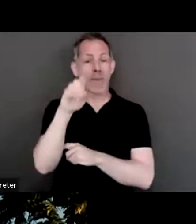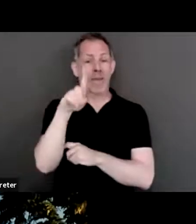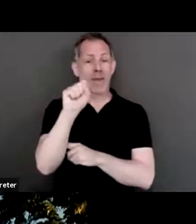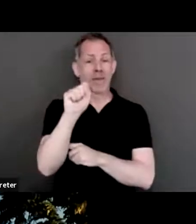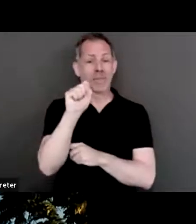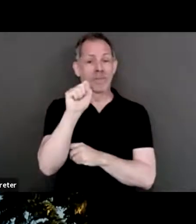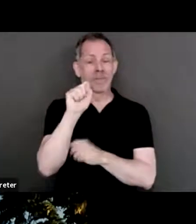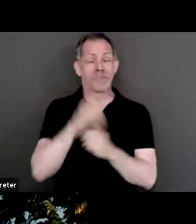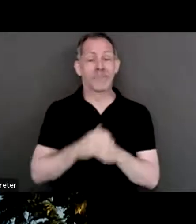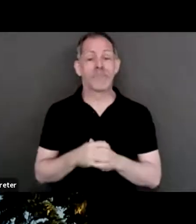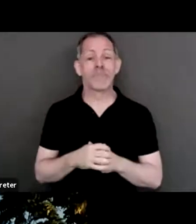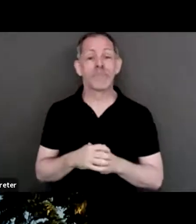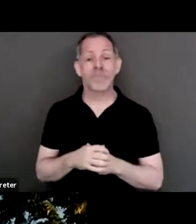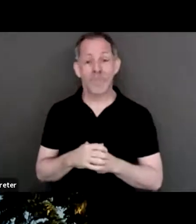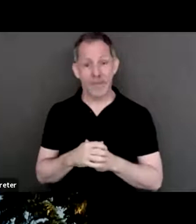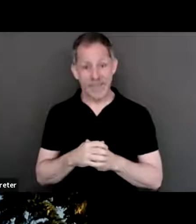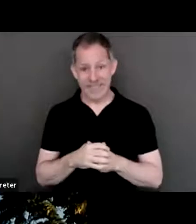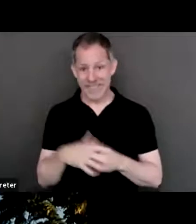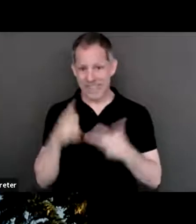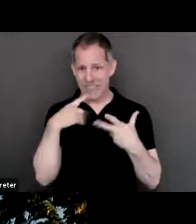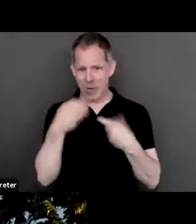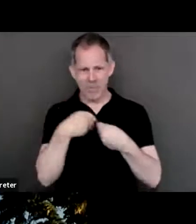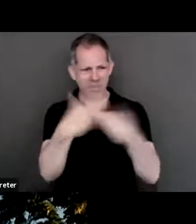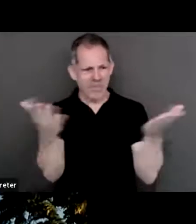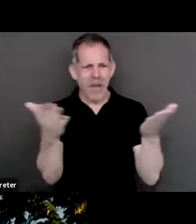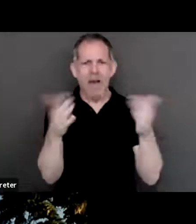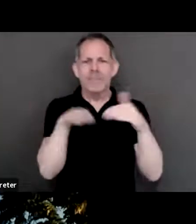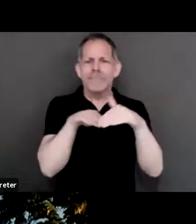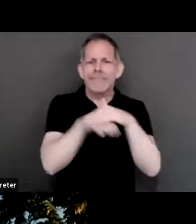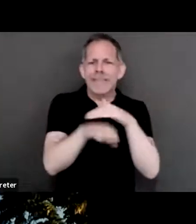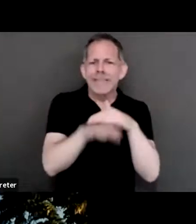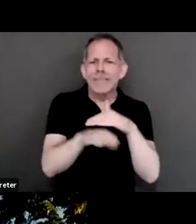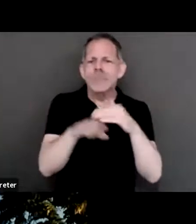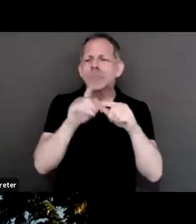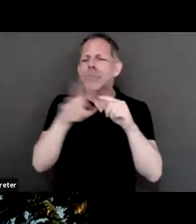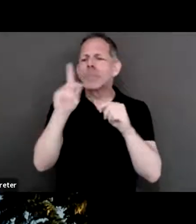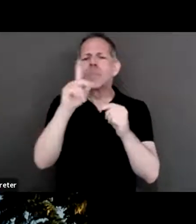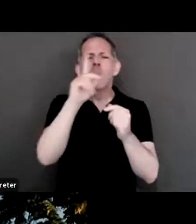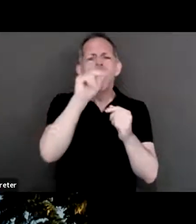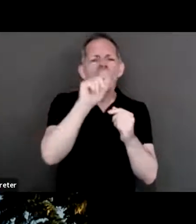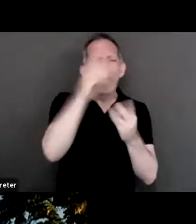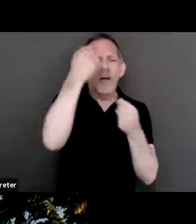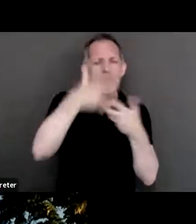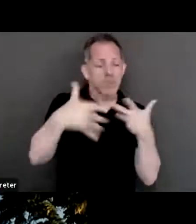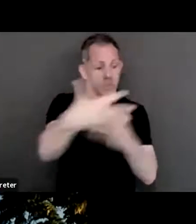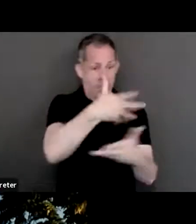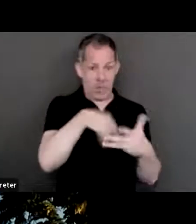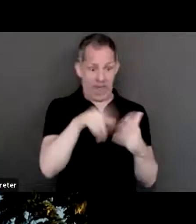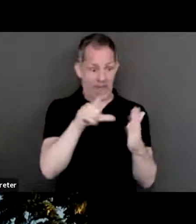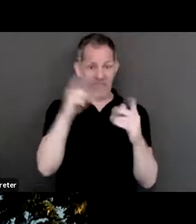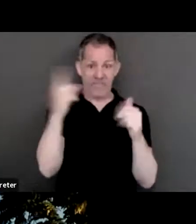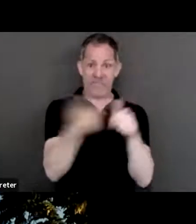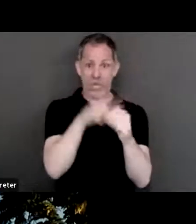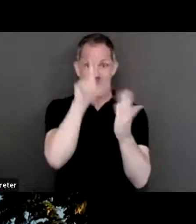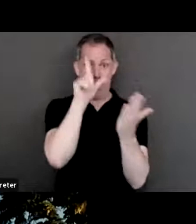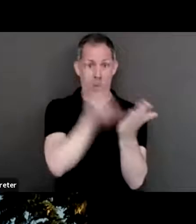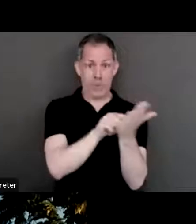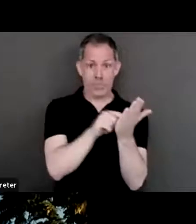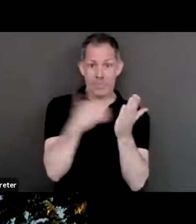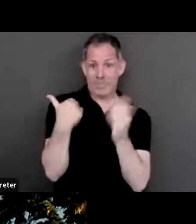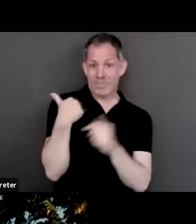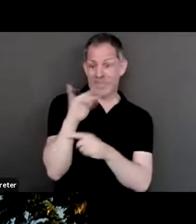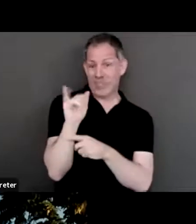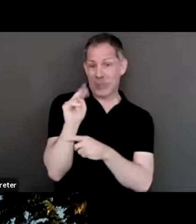data. When that first report was published in 2015, most data was 18 to 24 months